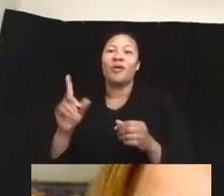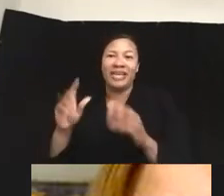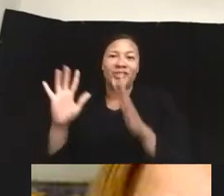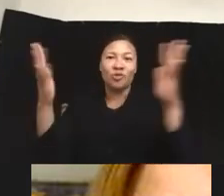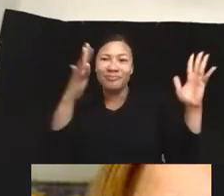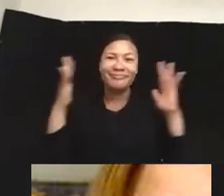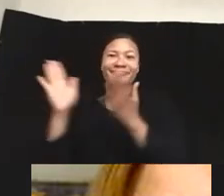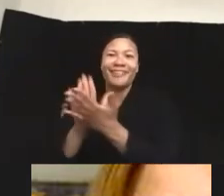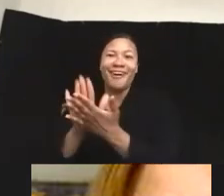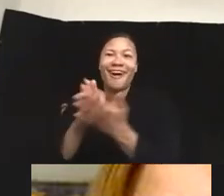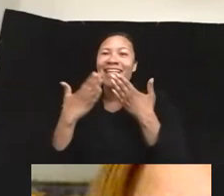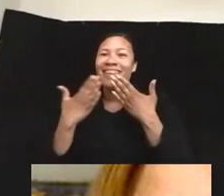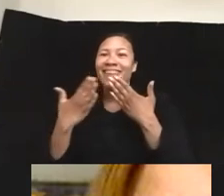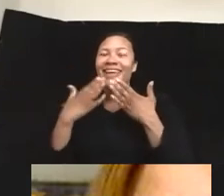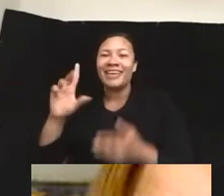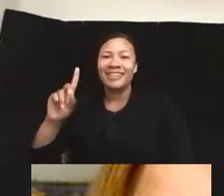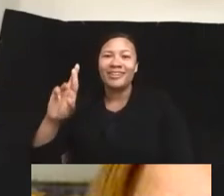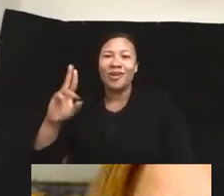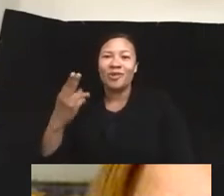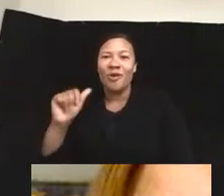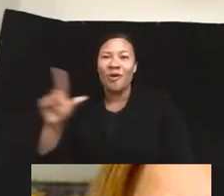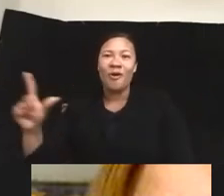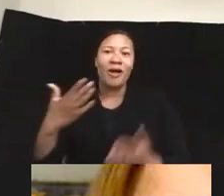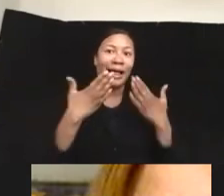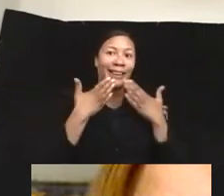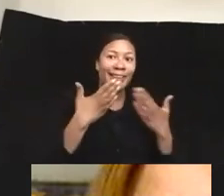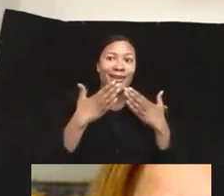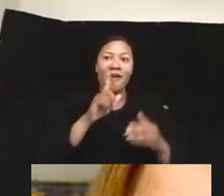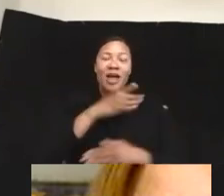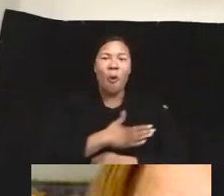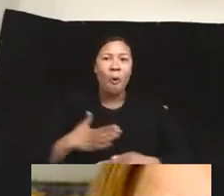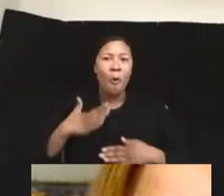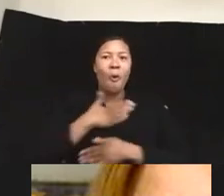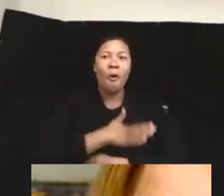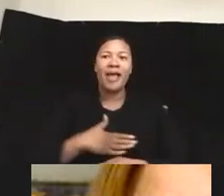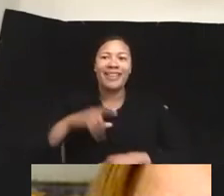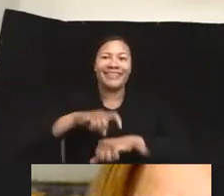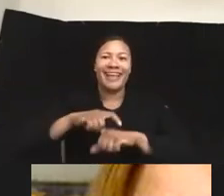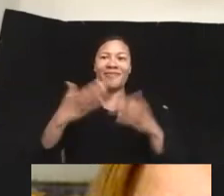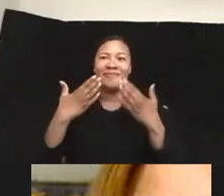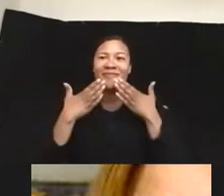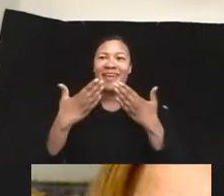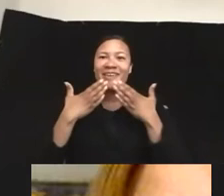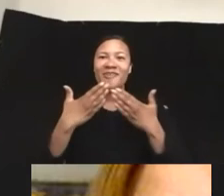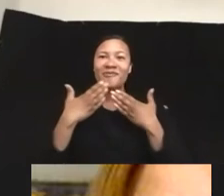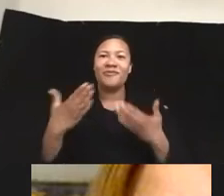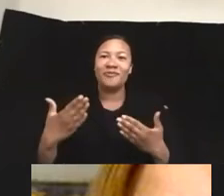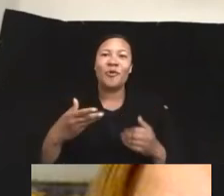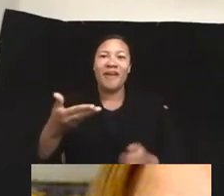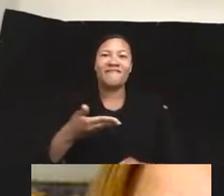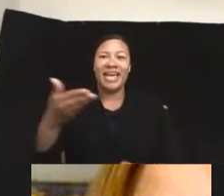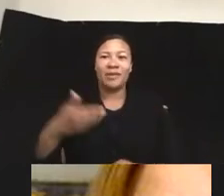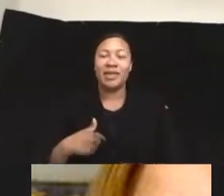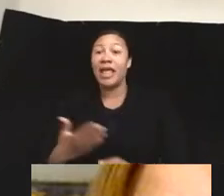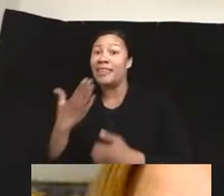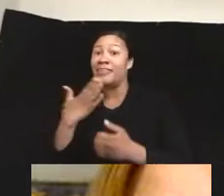and thanking Dr. Hall. Thank you all. I so enjoyed this time with you all. Thank you so much for having me. Thank you. If I